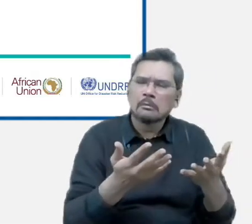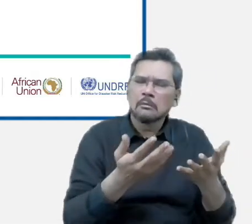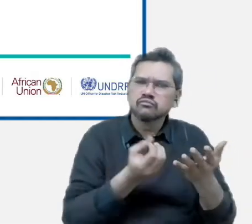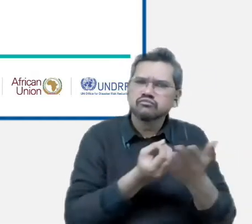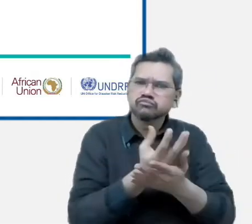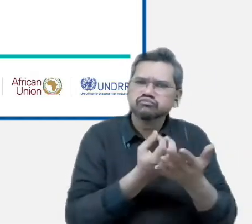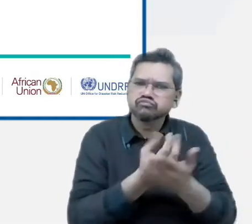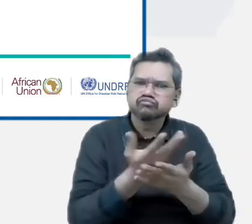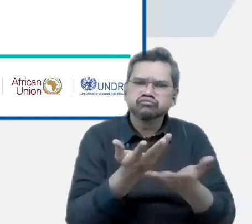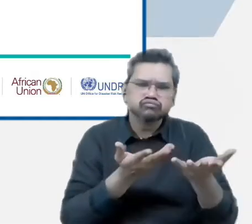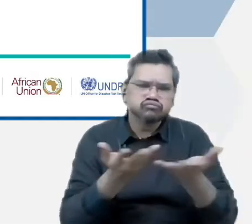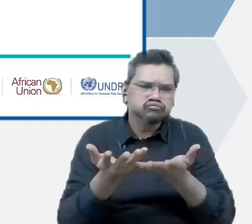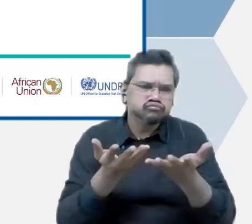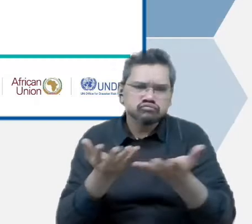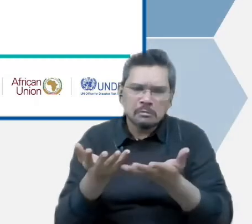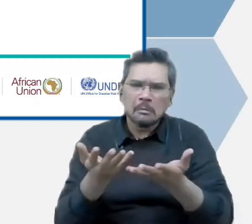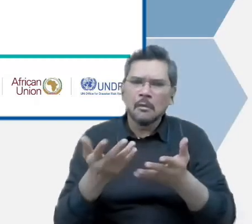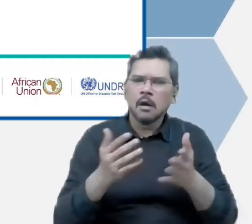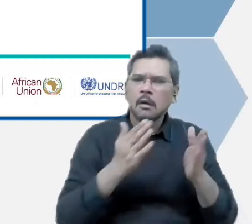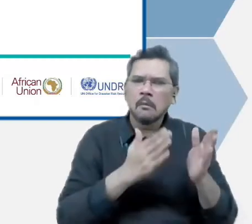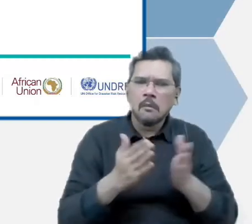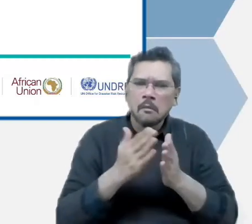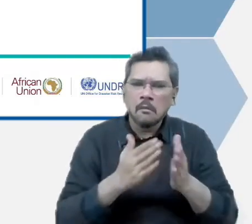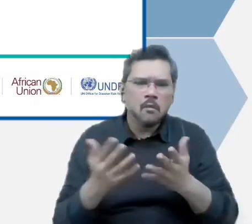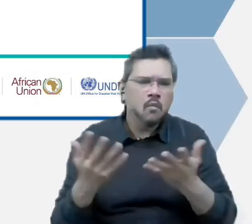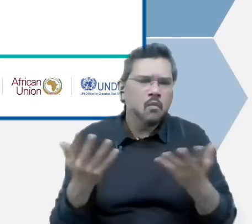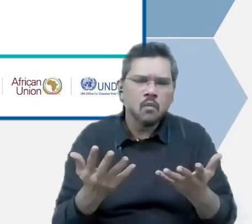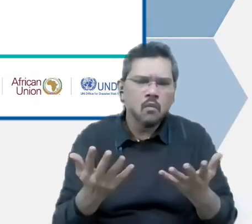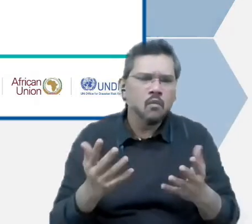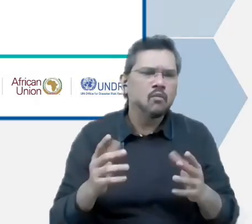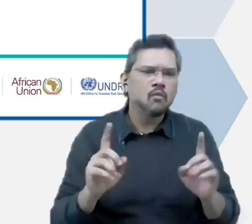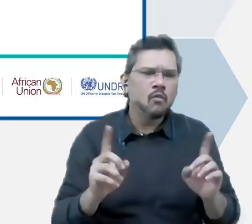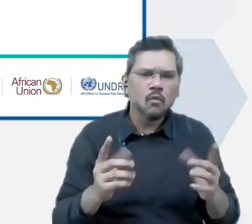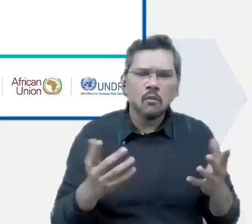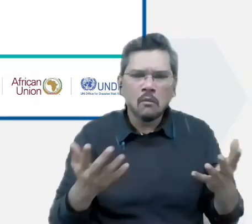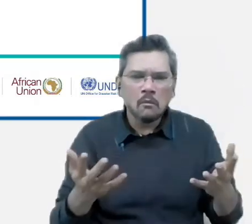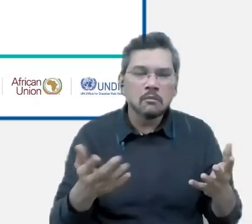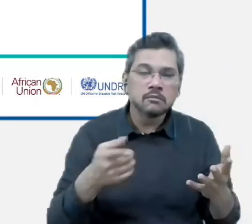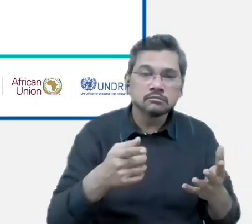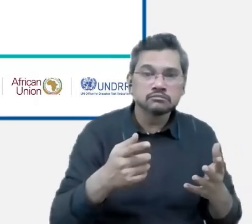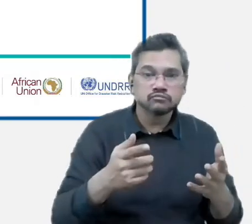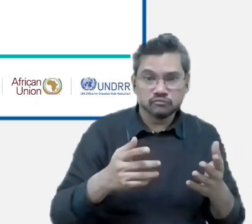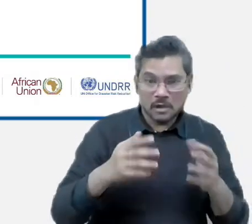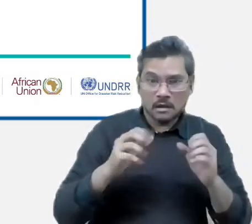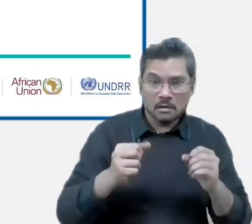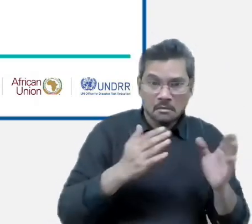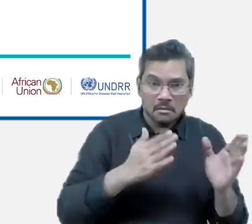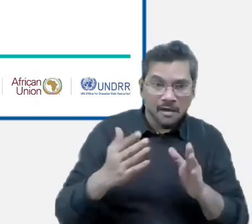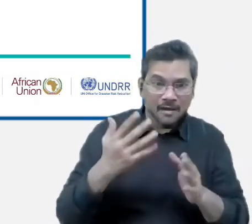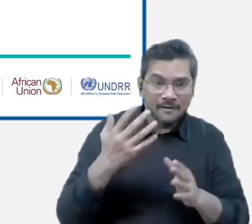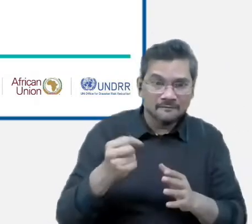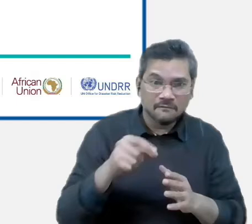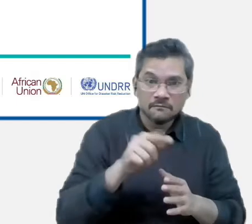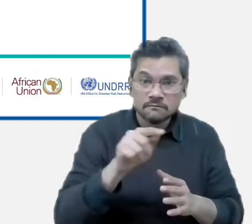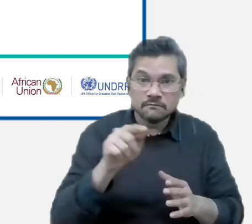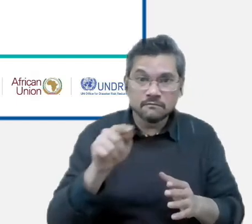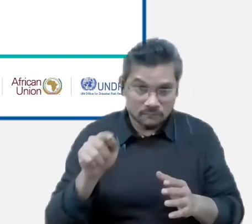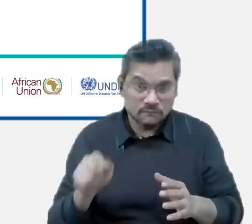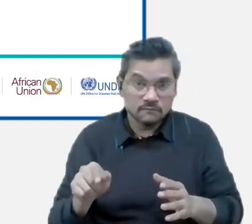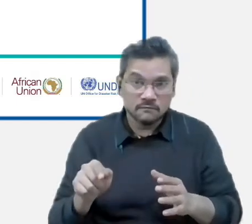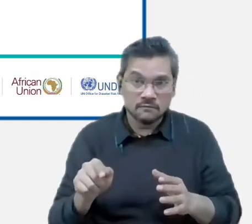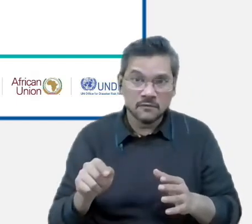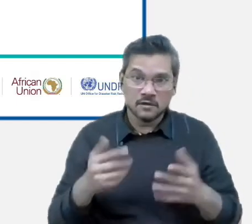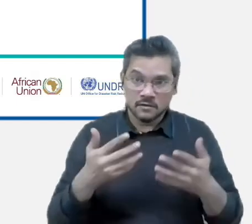to act early and preparedness also for response. With that respect, I think there are several advances in terms